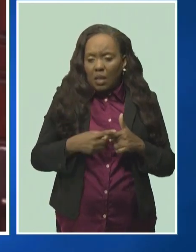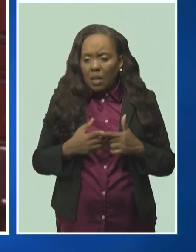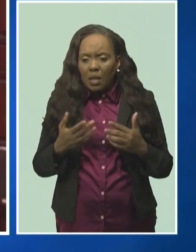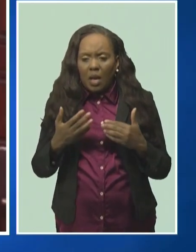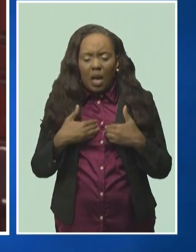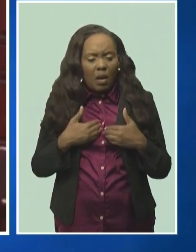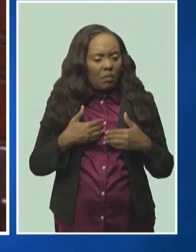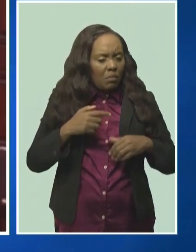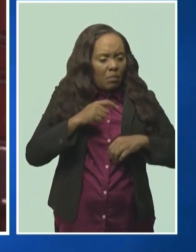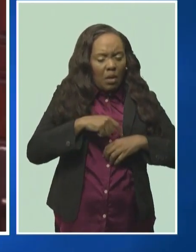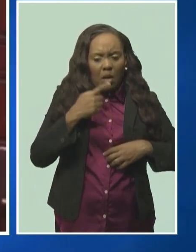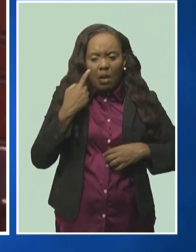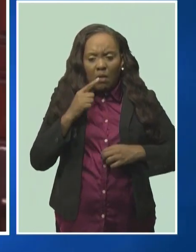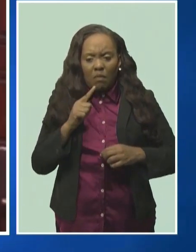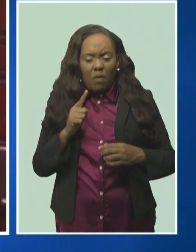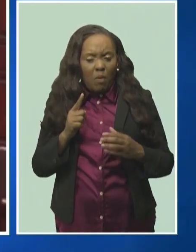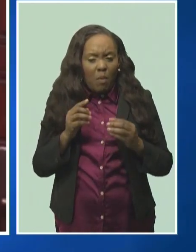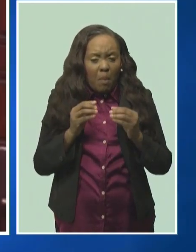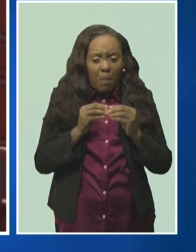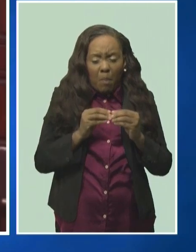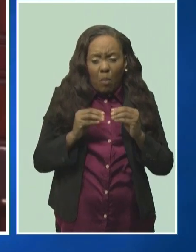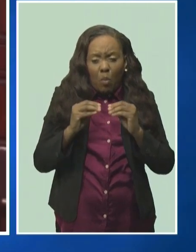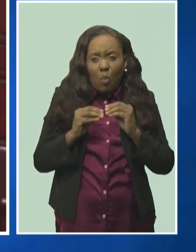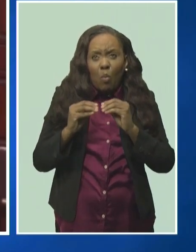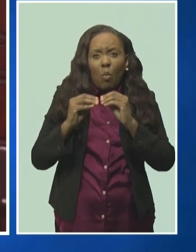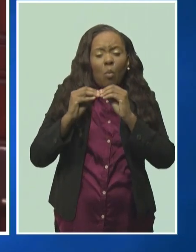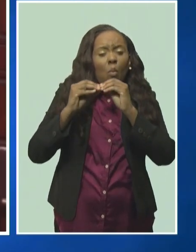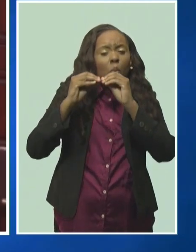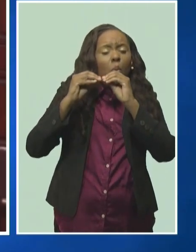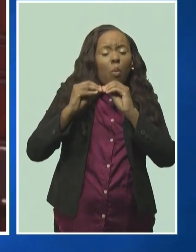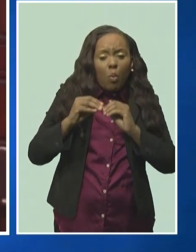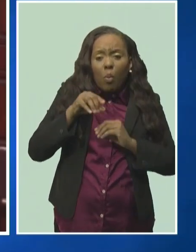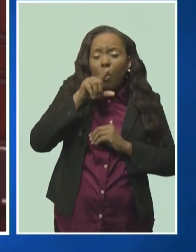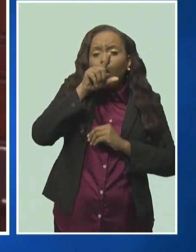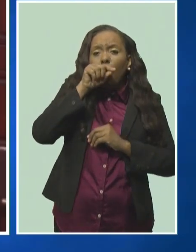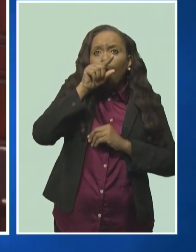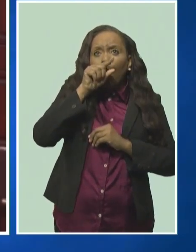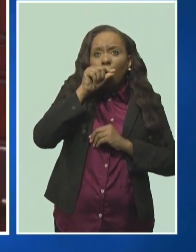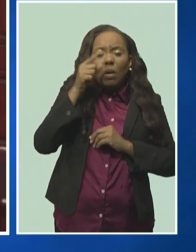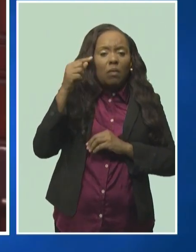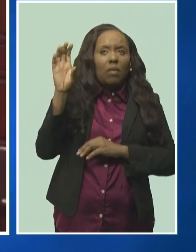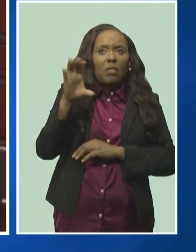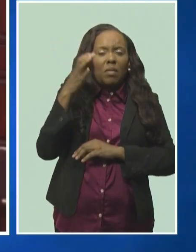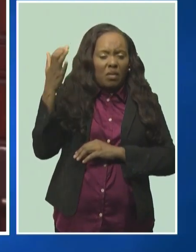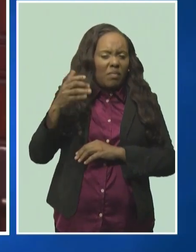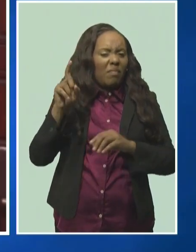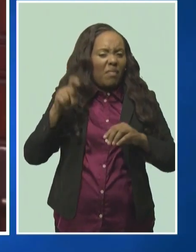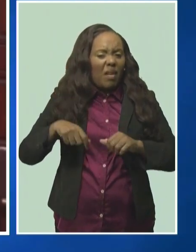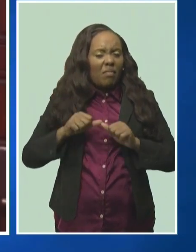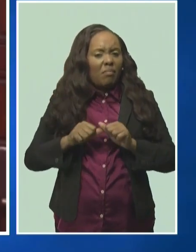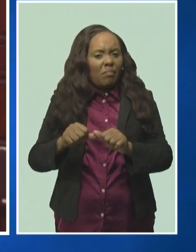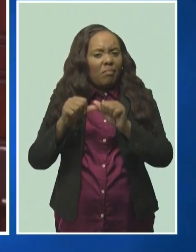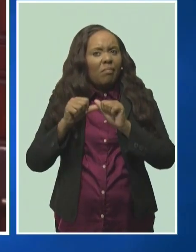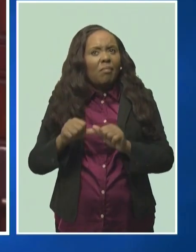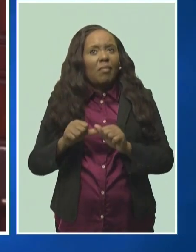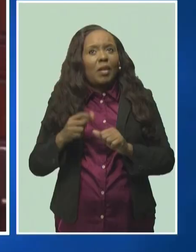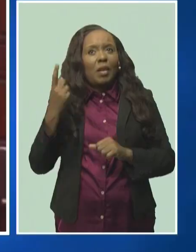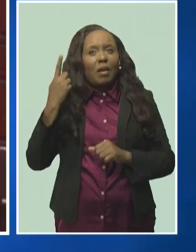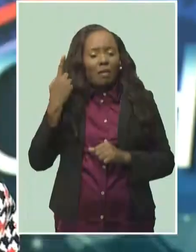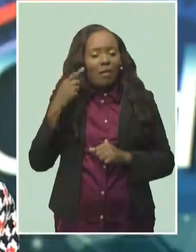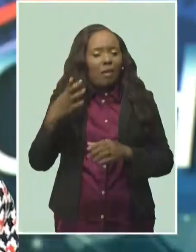supplementation, because we know already that we have to continue to get chicken